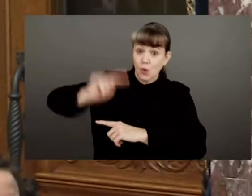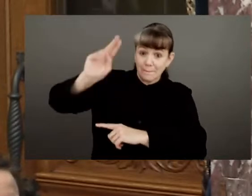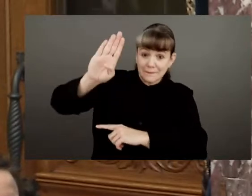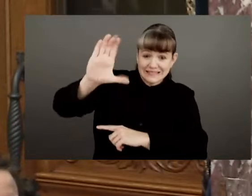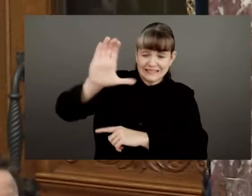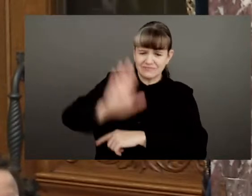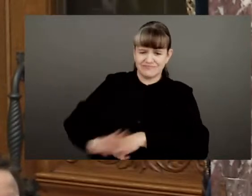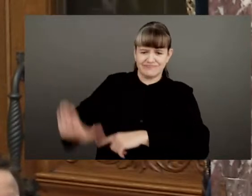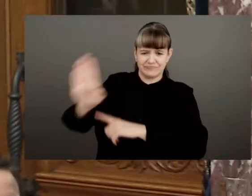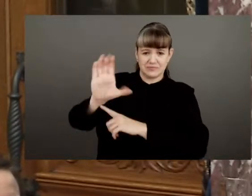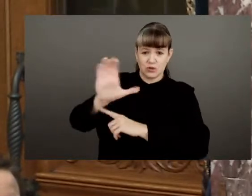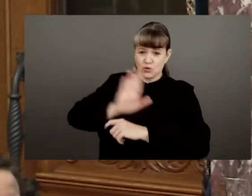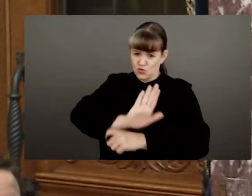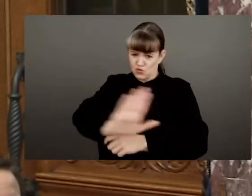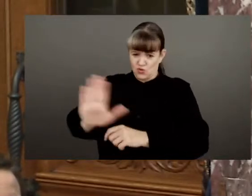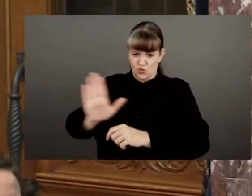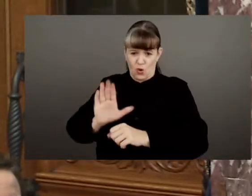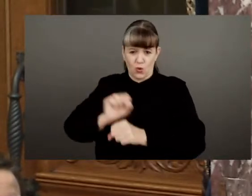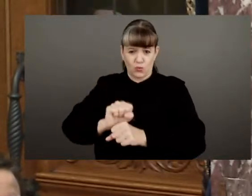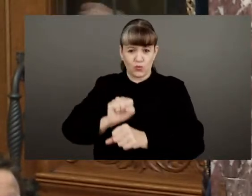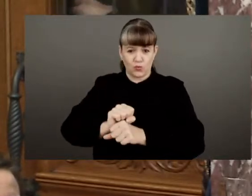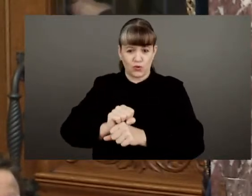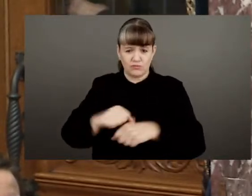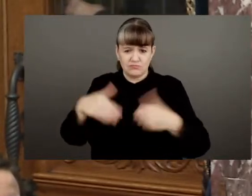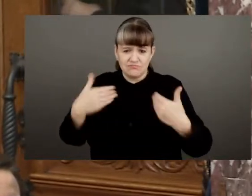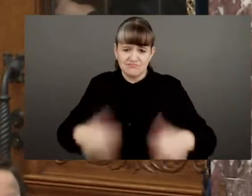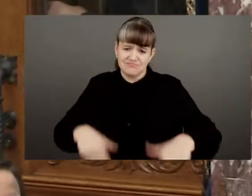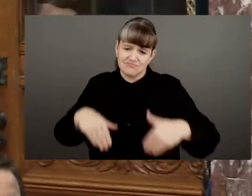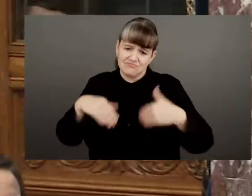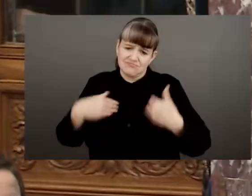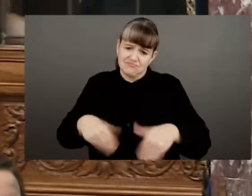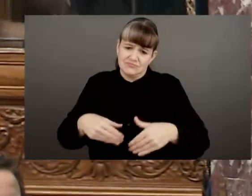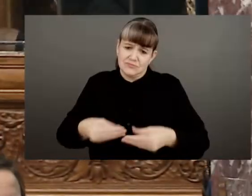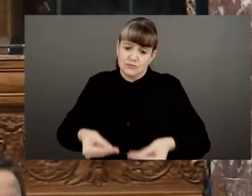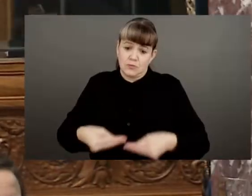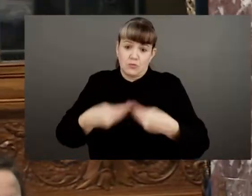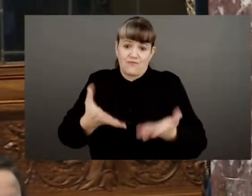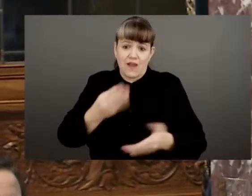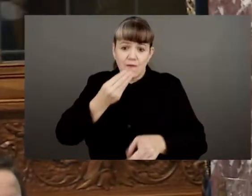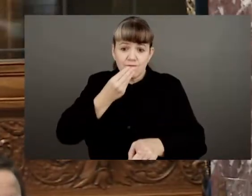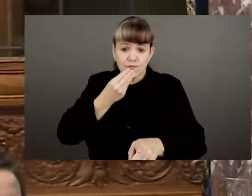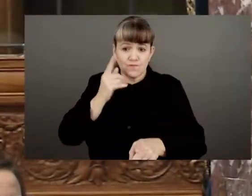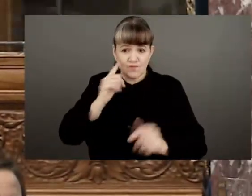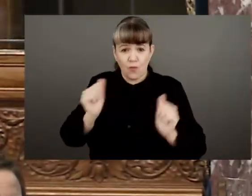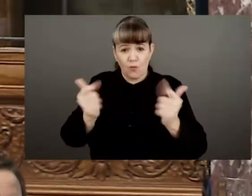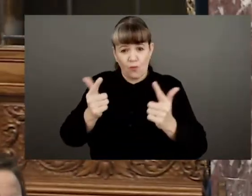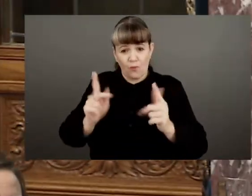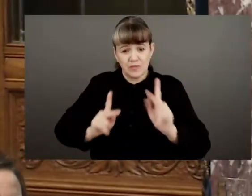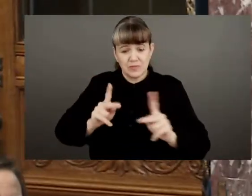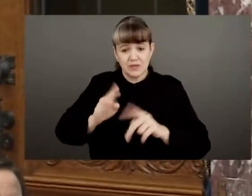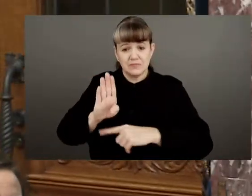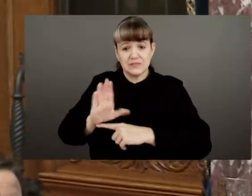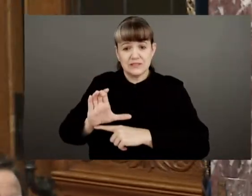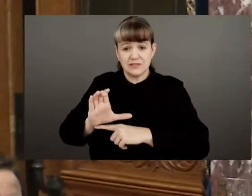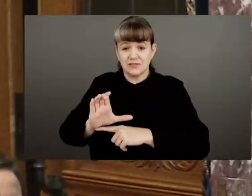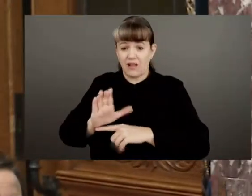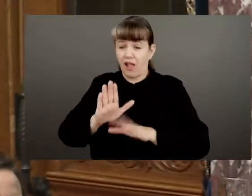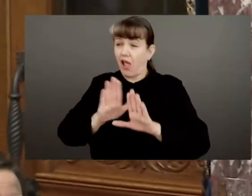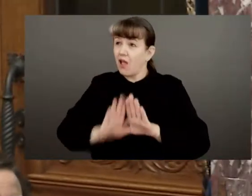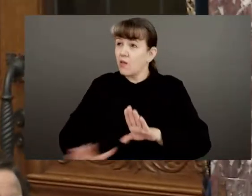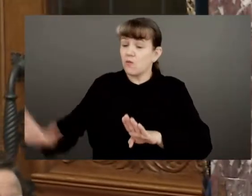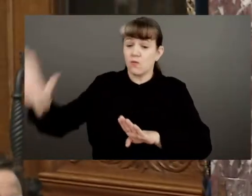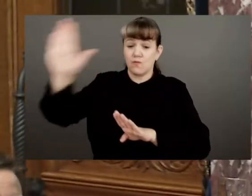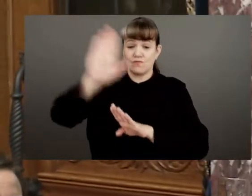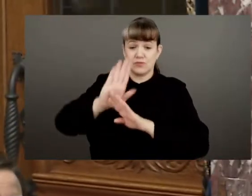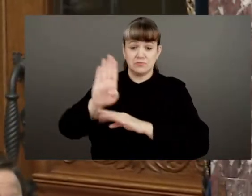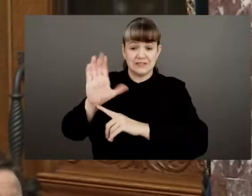Food producers in every corner in our province play a vital role in our food systems, strengthening regional economies